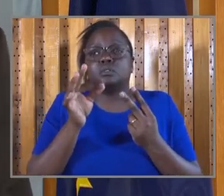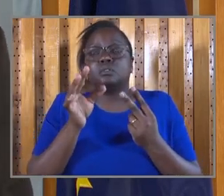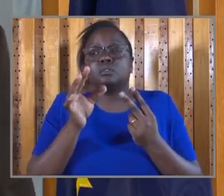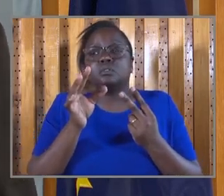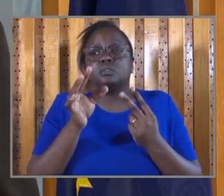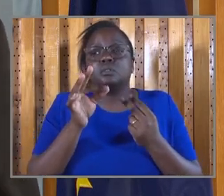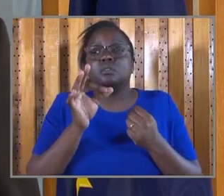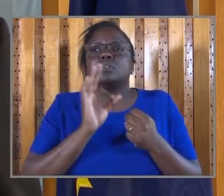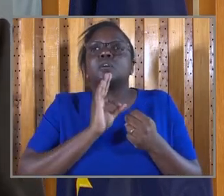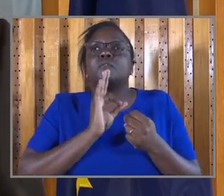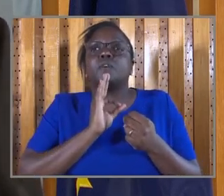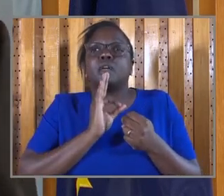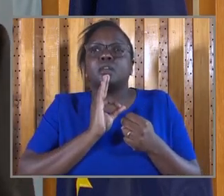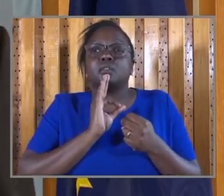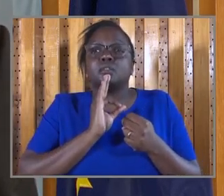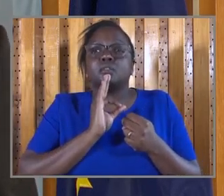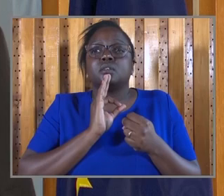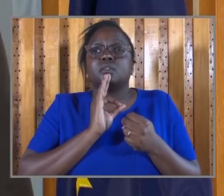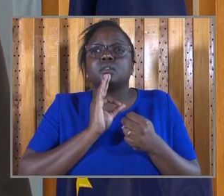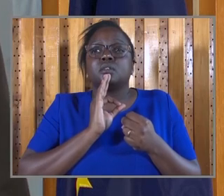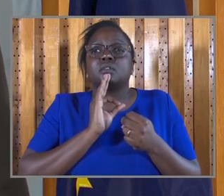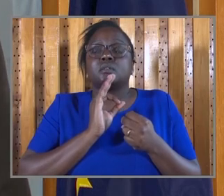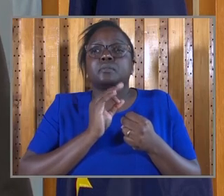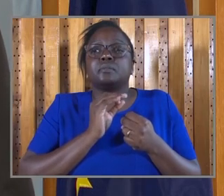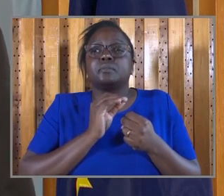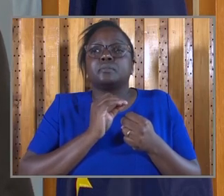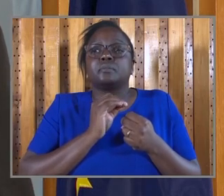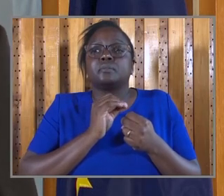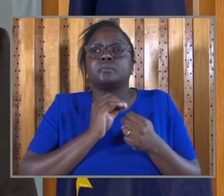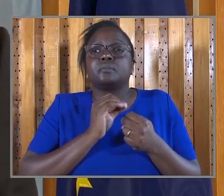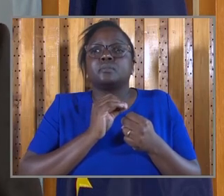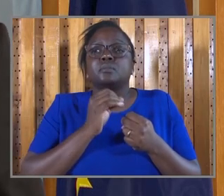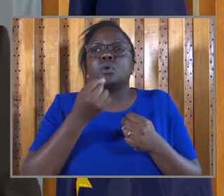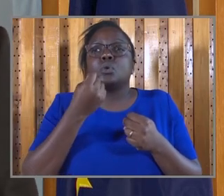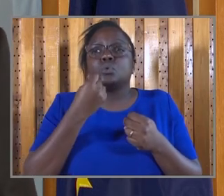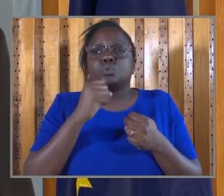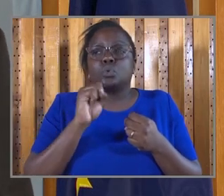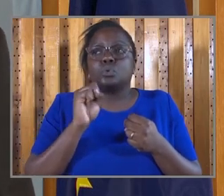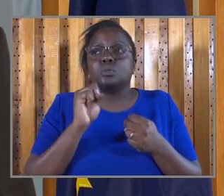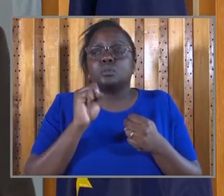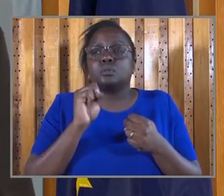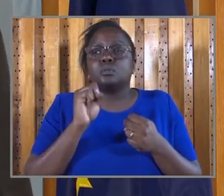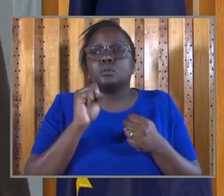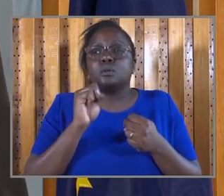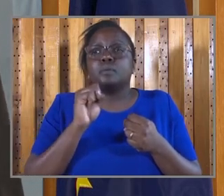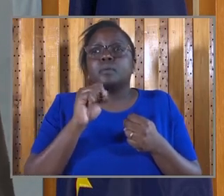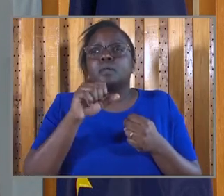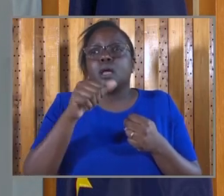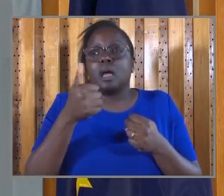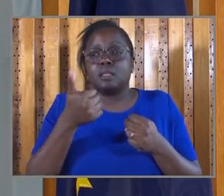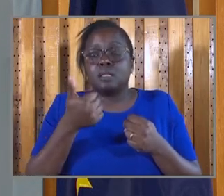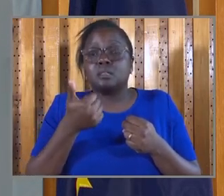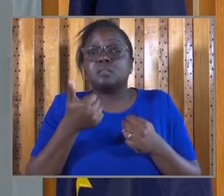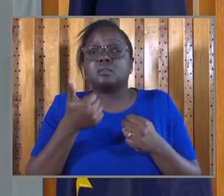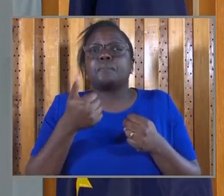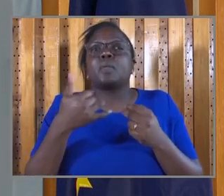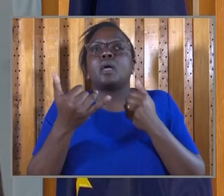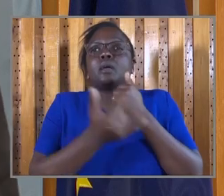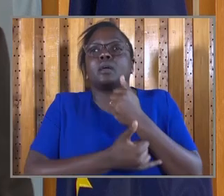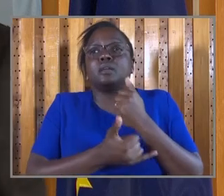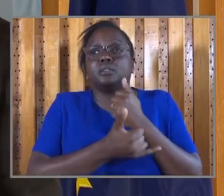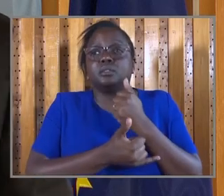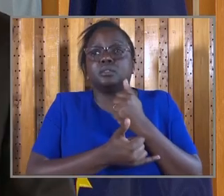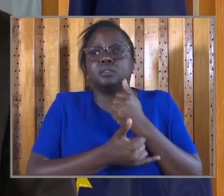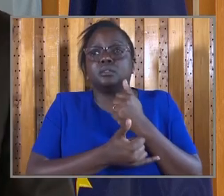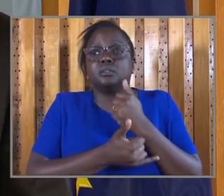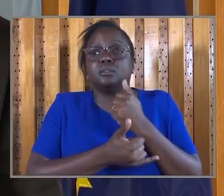it. Because, you know, who are the people who are flying the most? Those in the most affluent countries. The world sees approximately